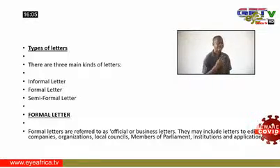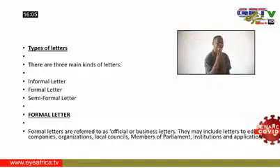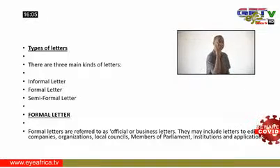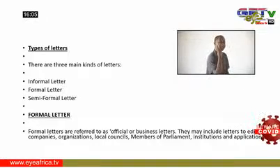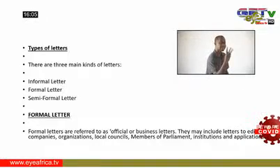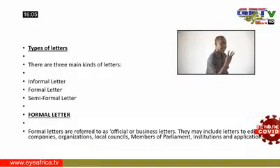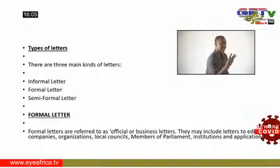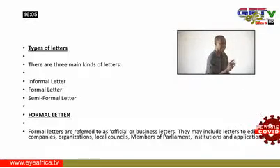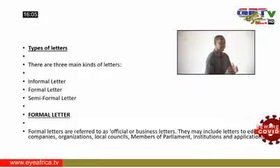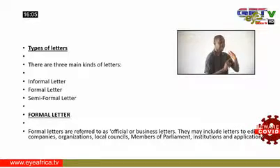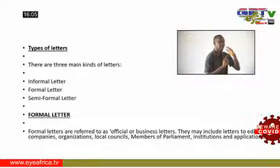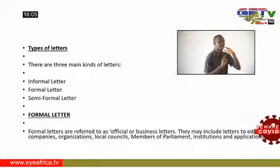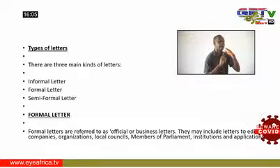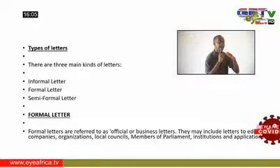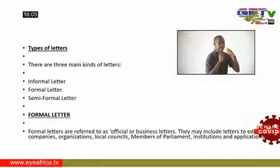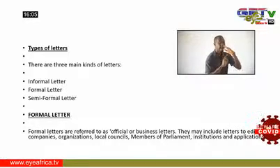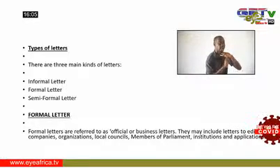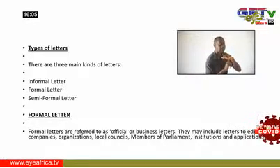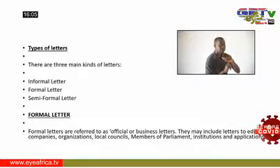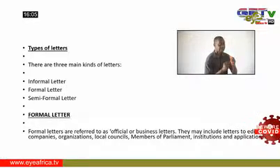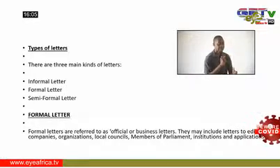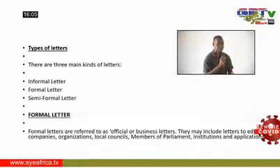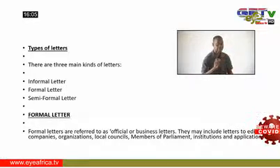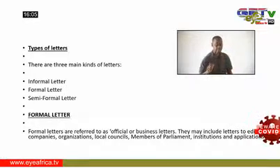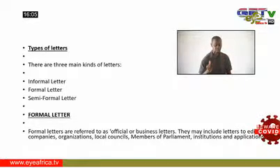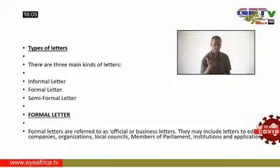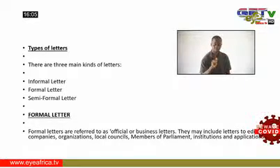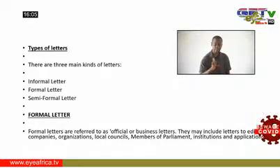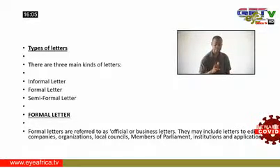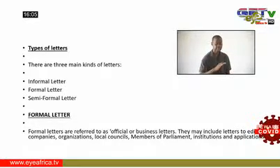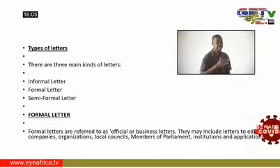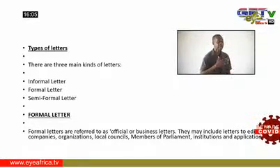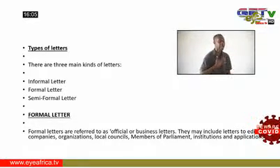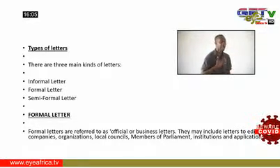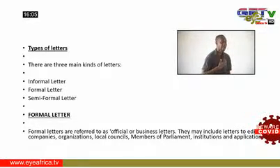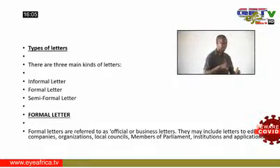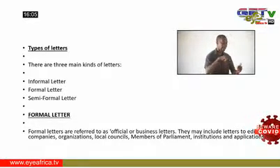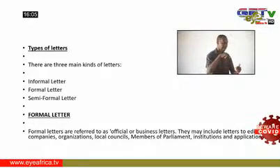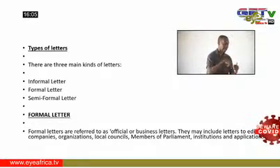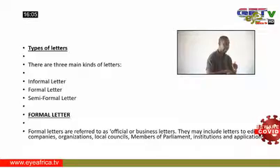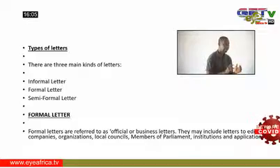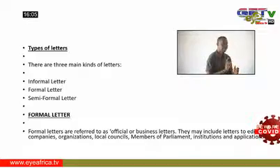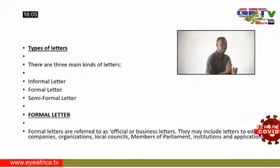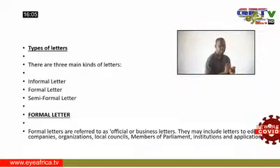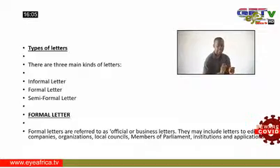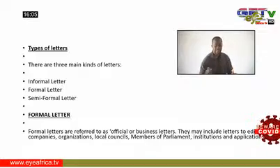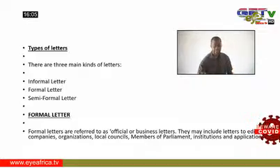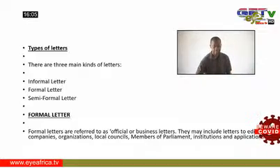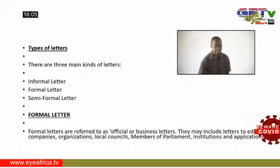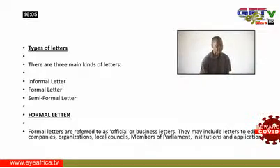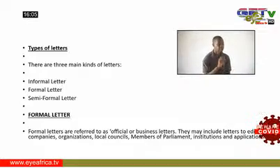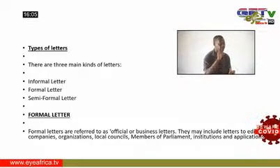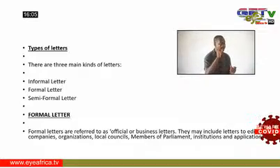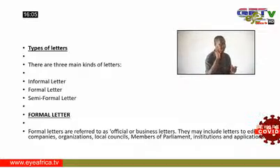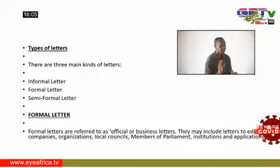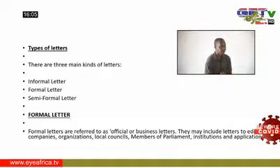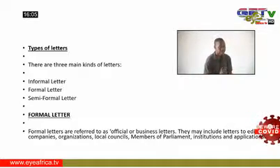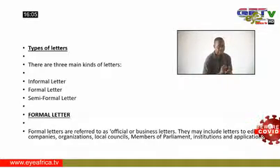letters, which are informal letter, formal